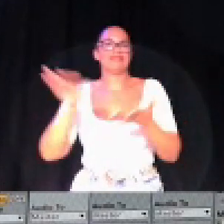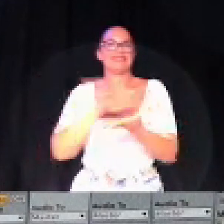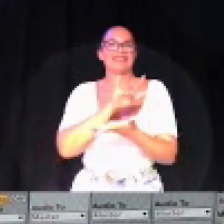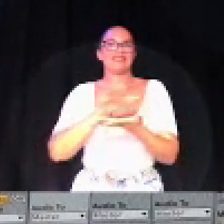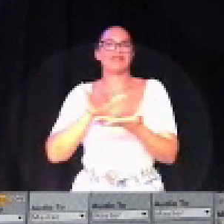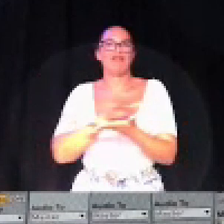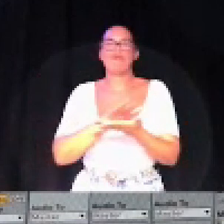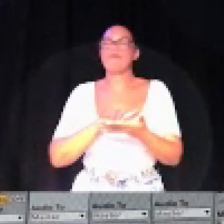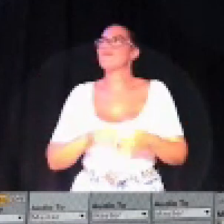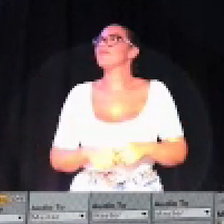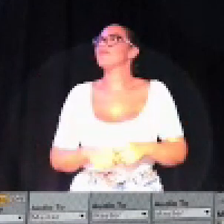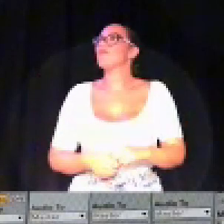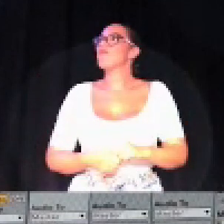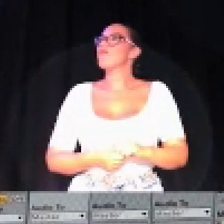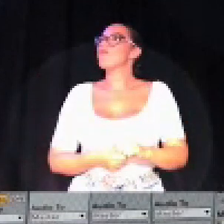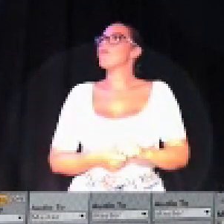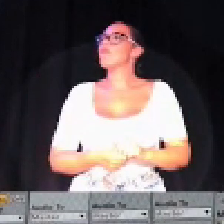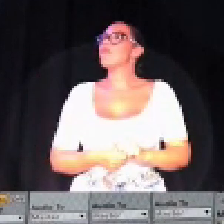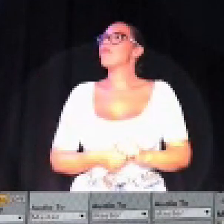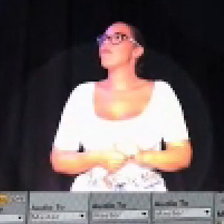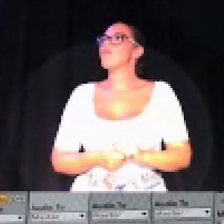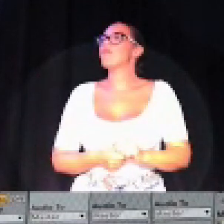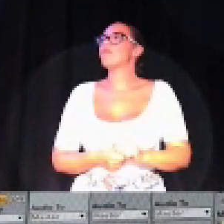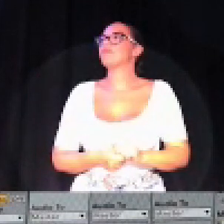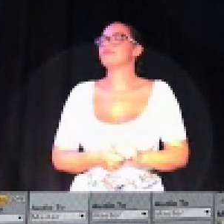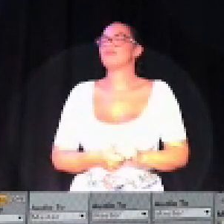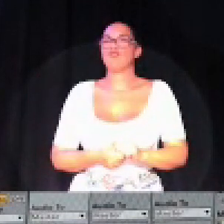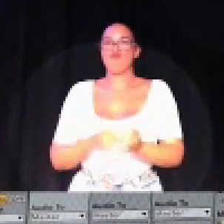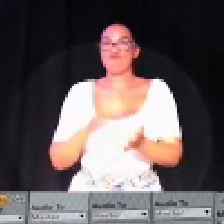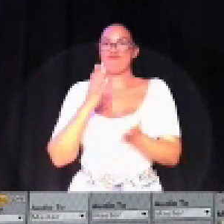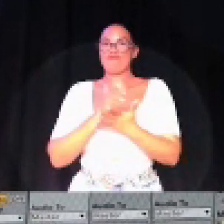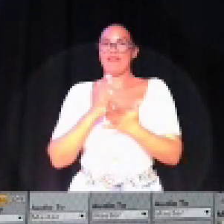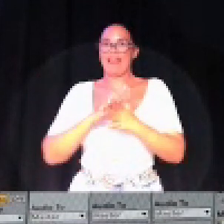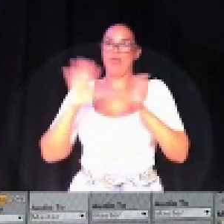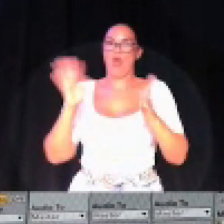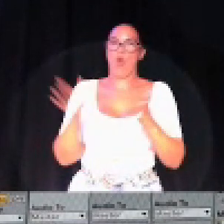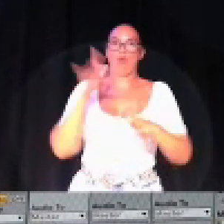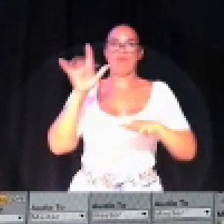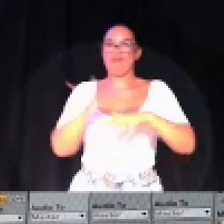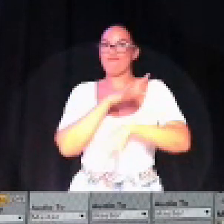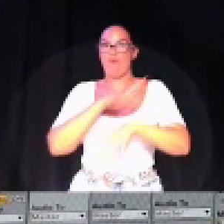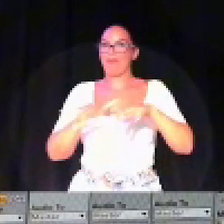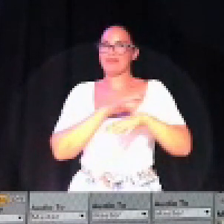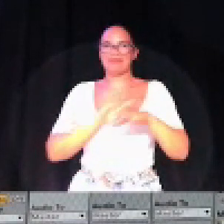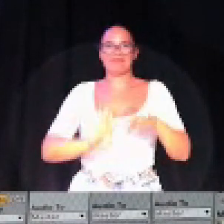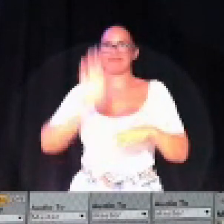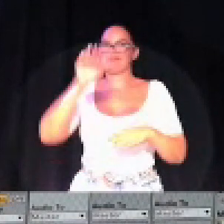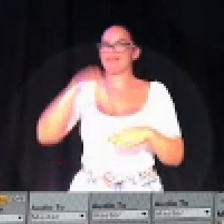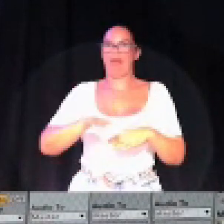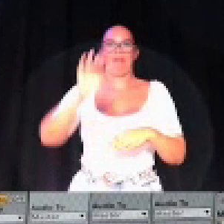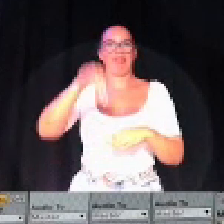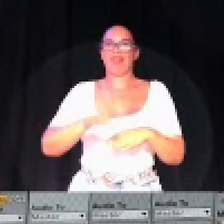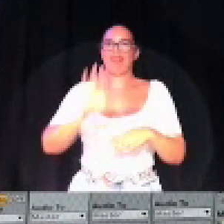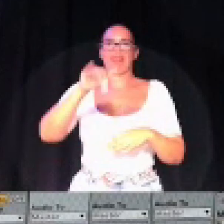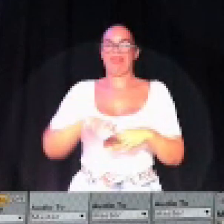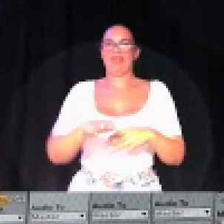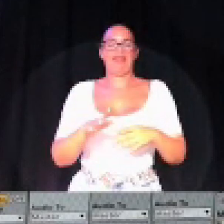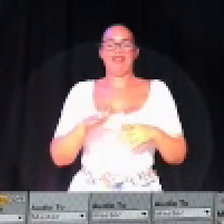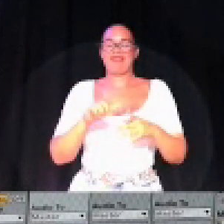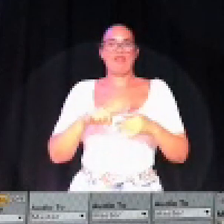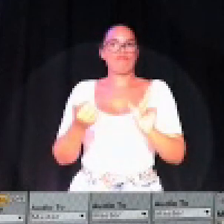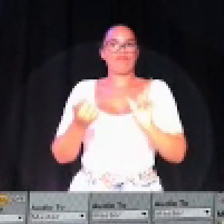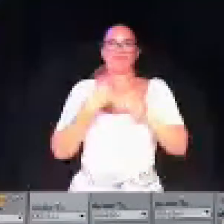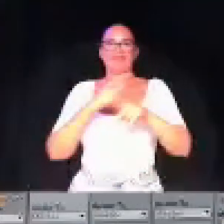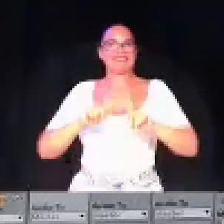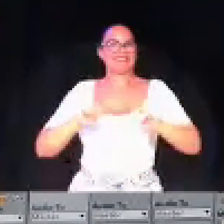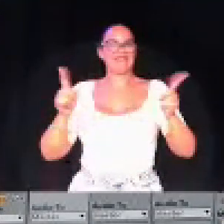So like these things are inherently quite unstable. So like every time we perform, different combinations of the sensors respond quite nicely.